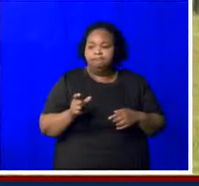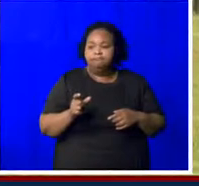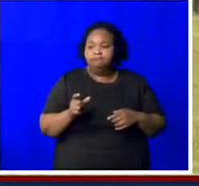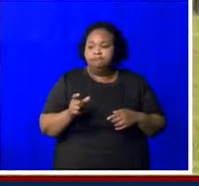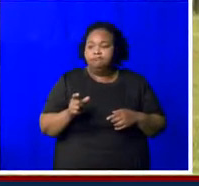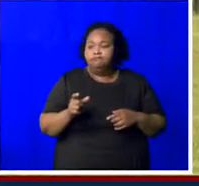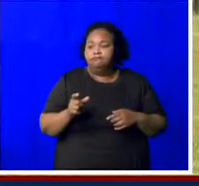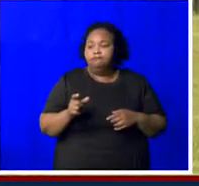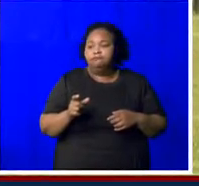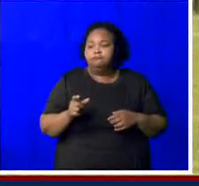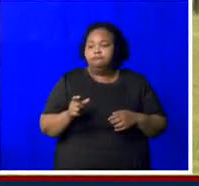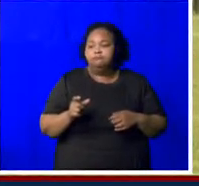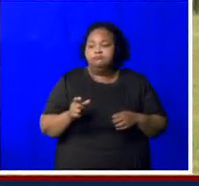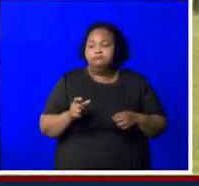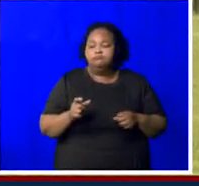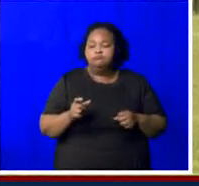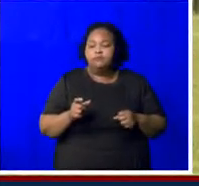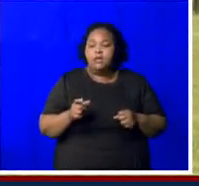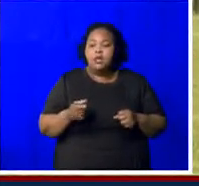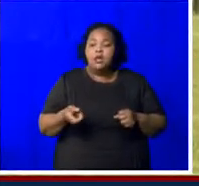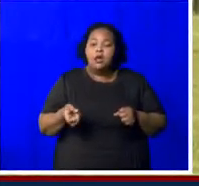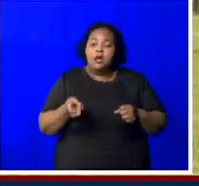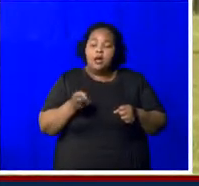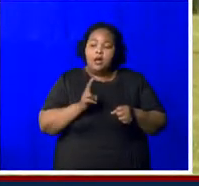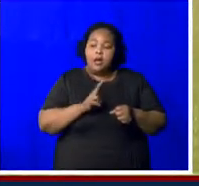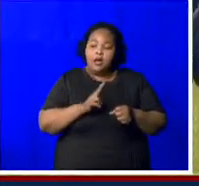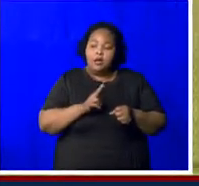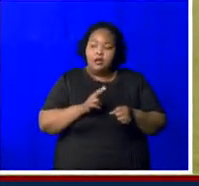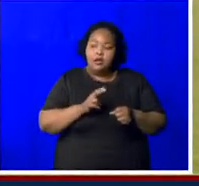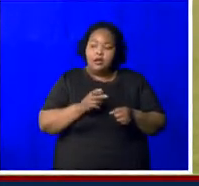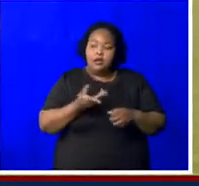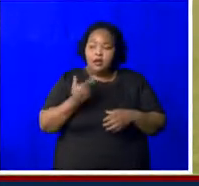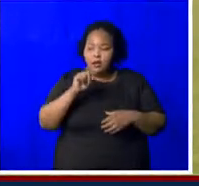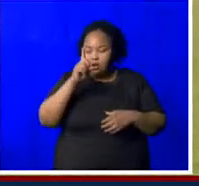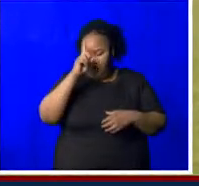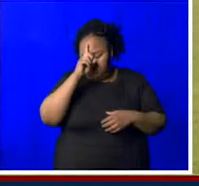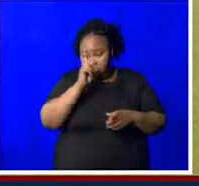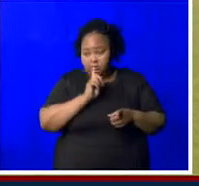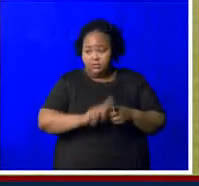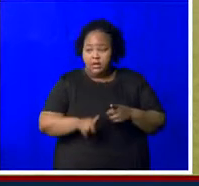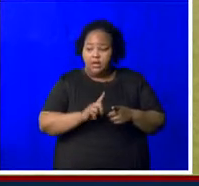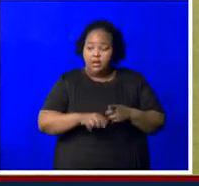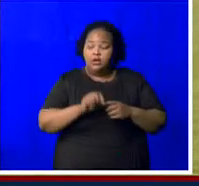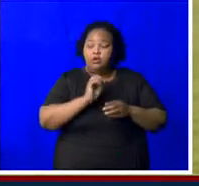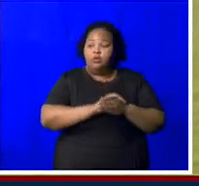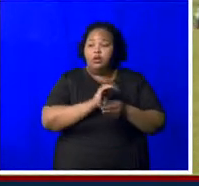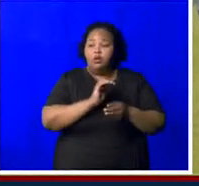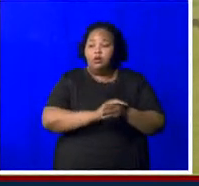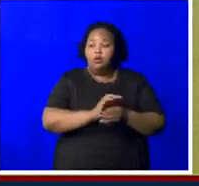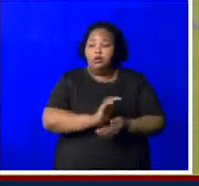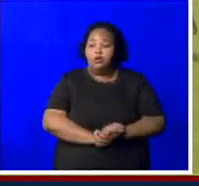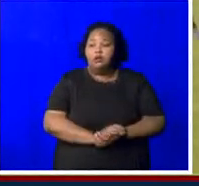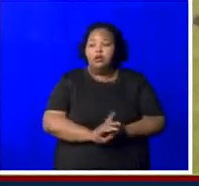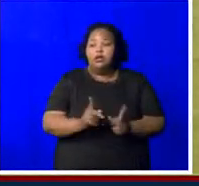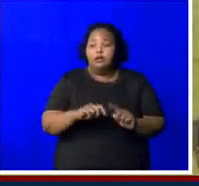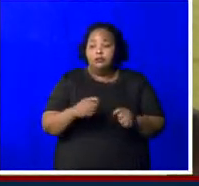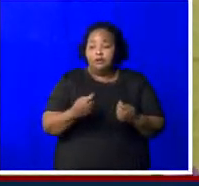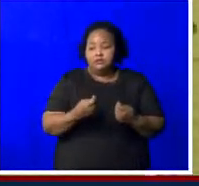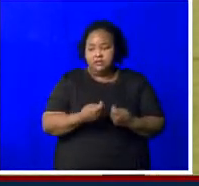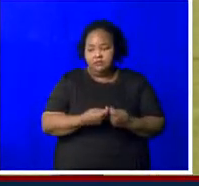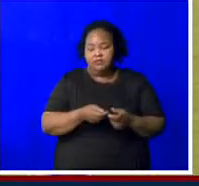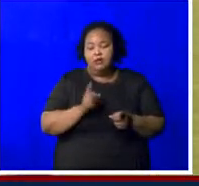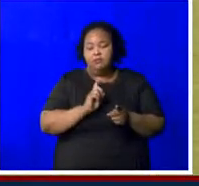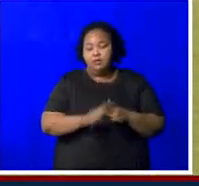who our first 11 team, of which I think we did very well. Kule midlalo lamakhethelo lamabili edlale ngekulingana eligolinye